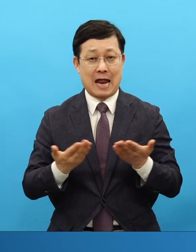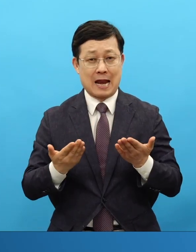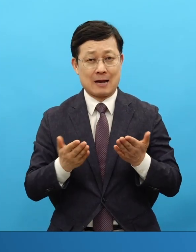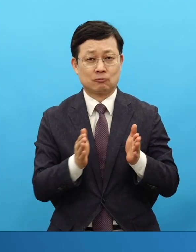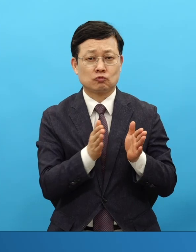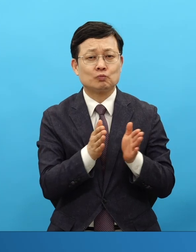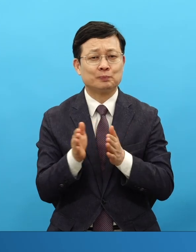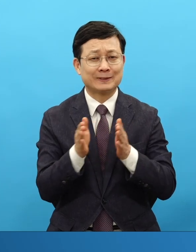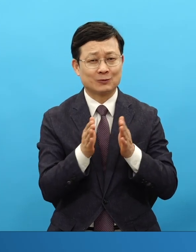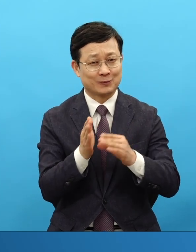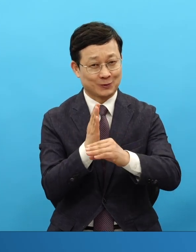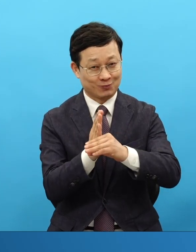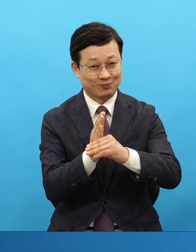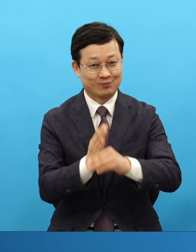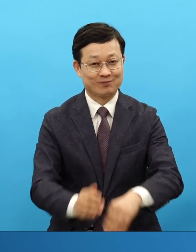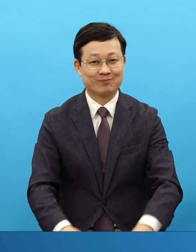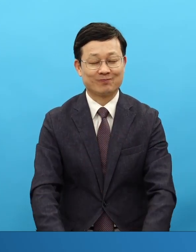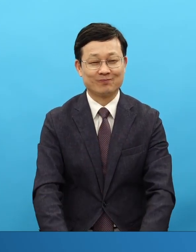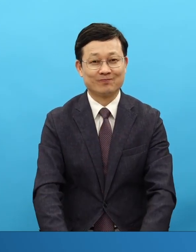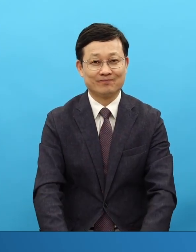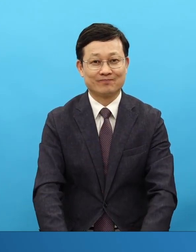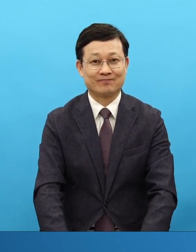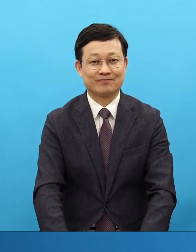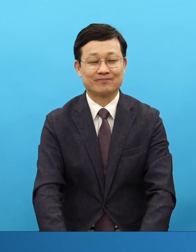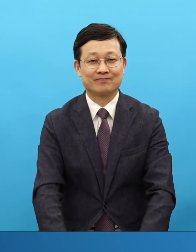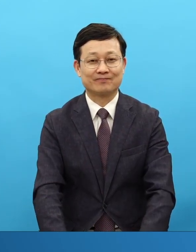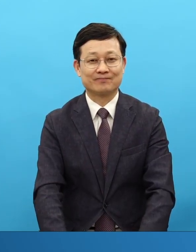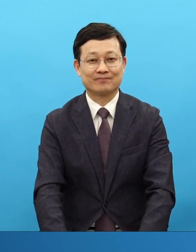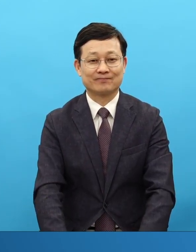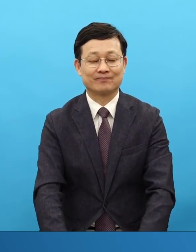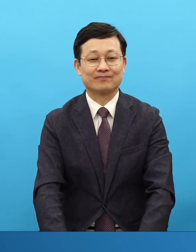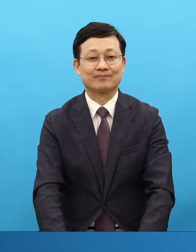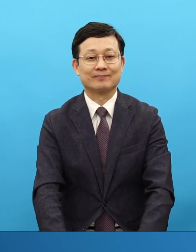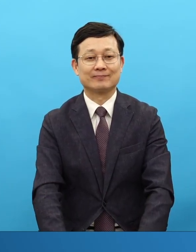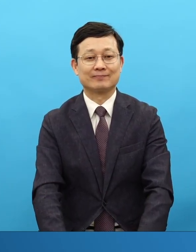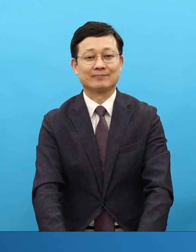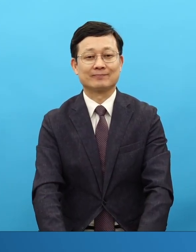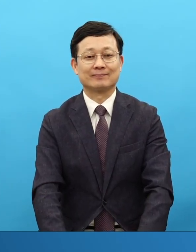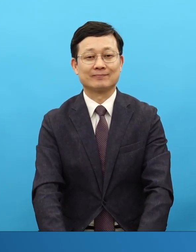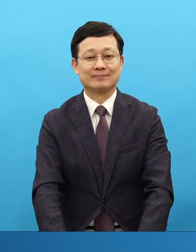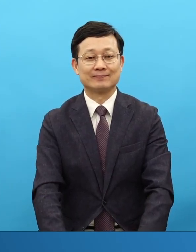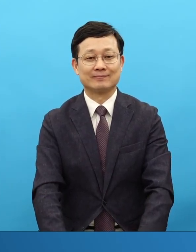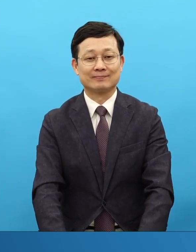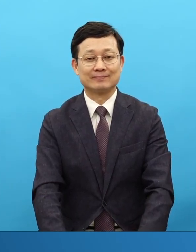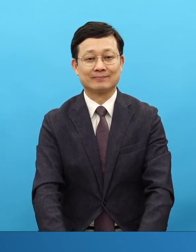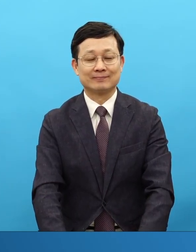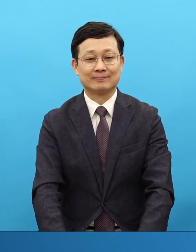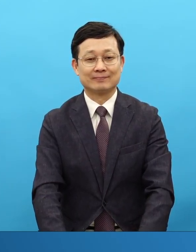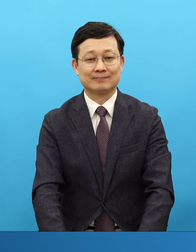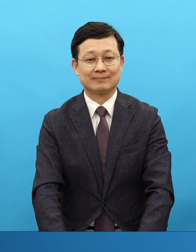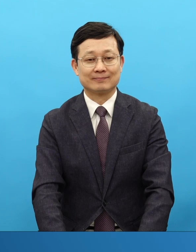And we have invited the first of these many important people, and many important works are arising.